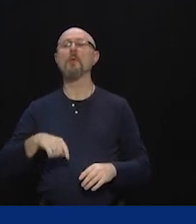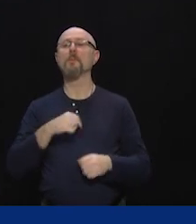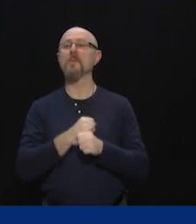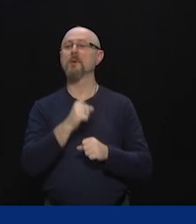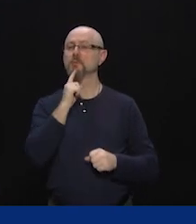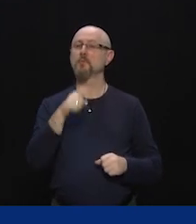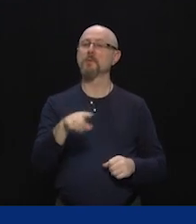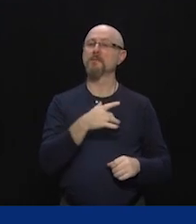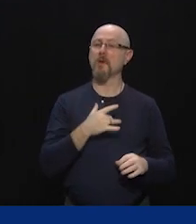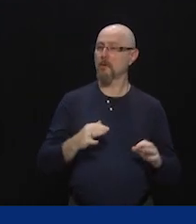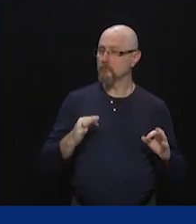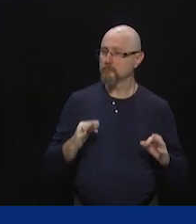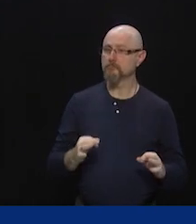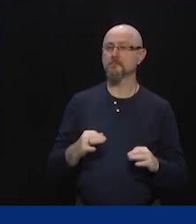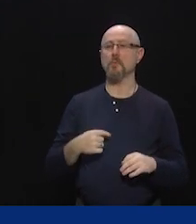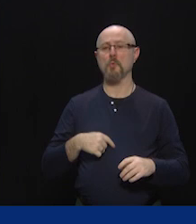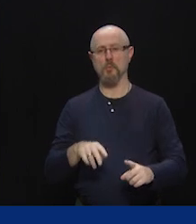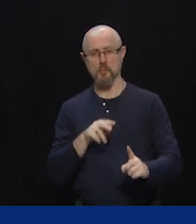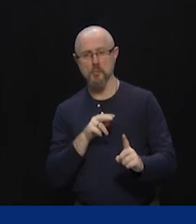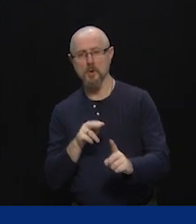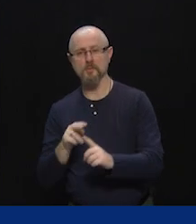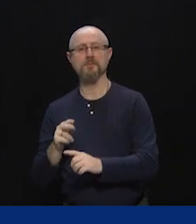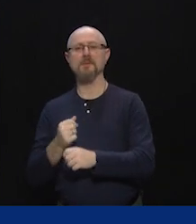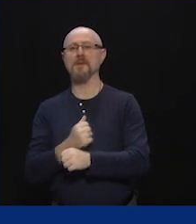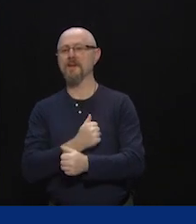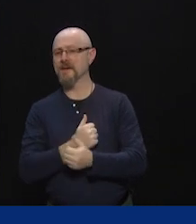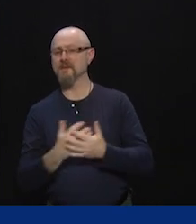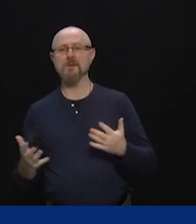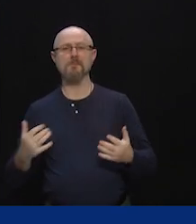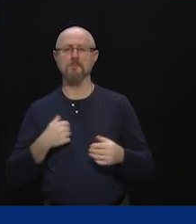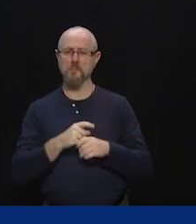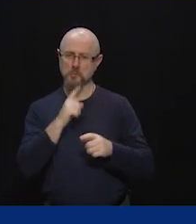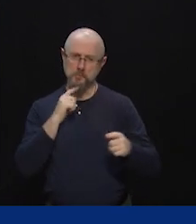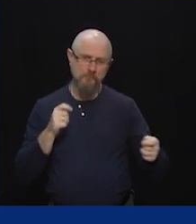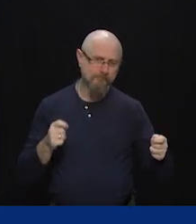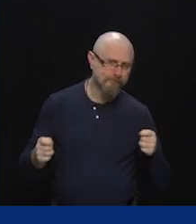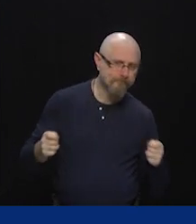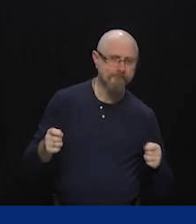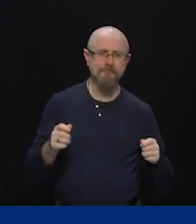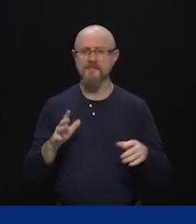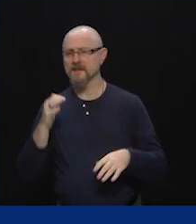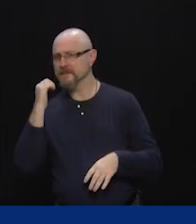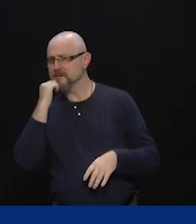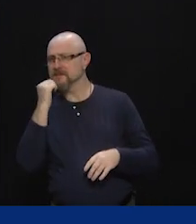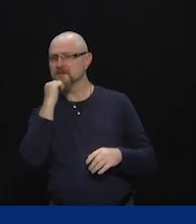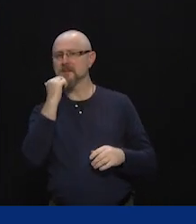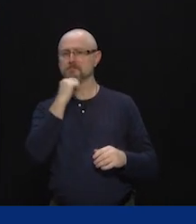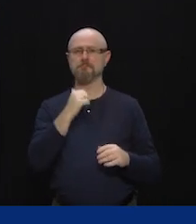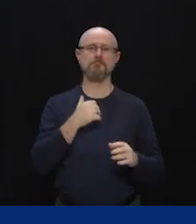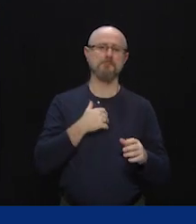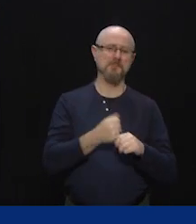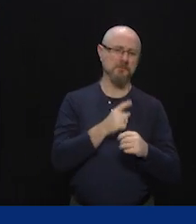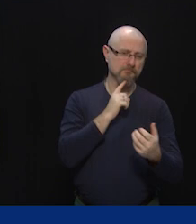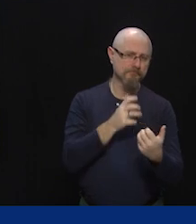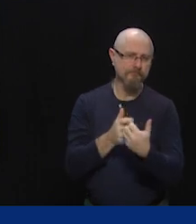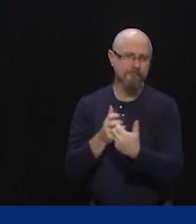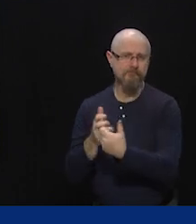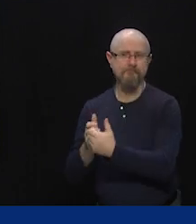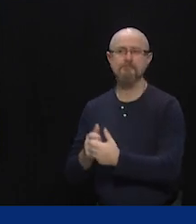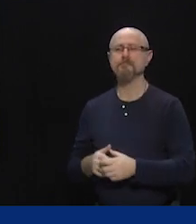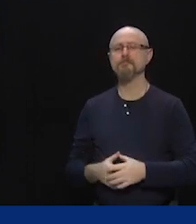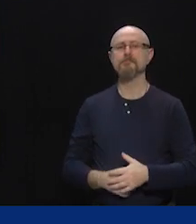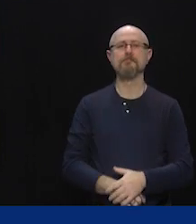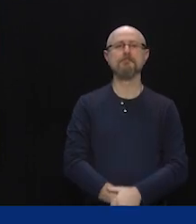have our hand on the pulse of what's going on minute by minute, and we're calibrating our responses accordingly.